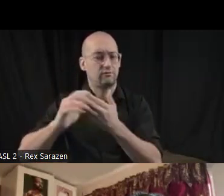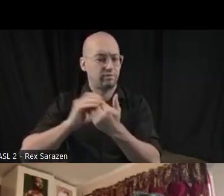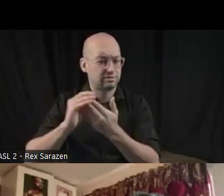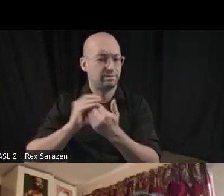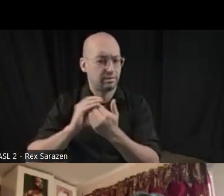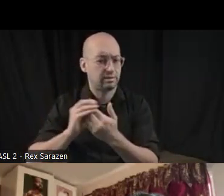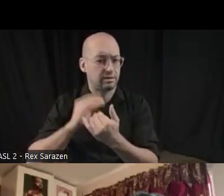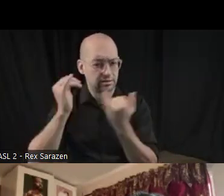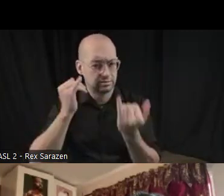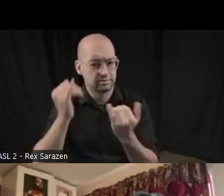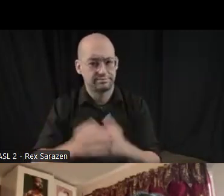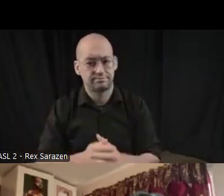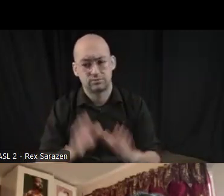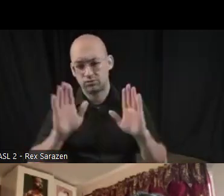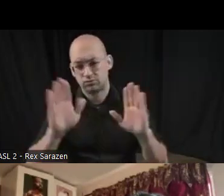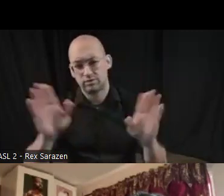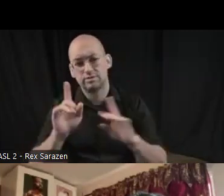Great suggestion.